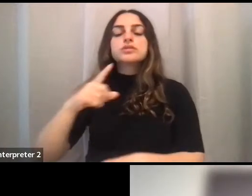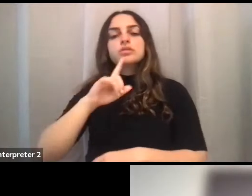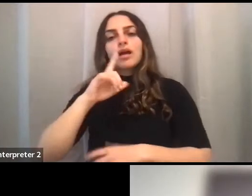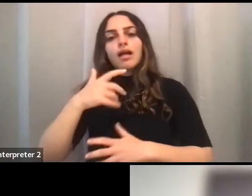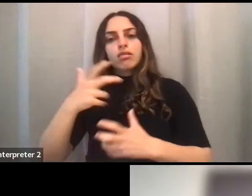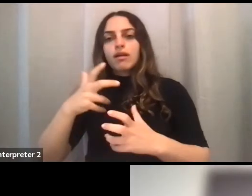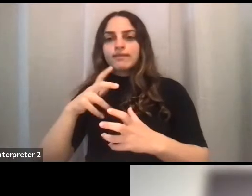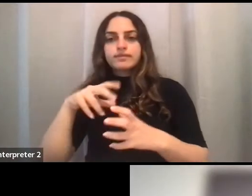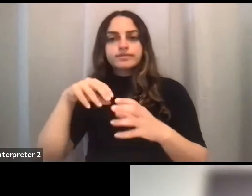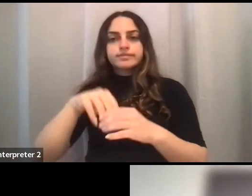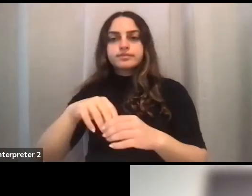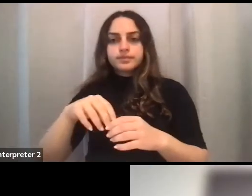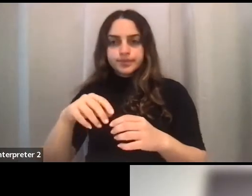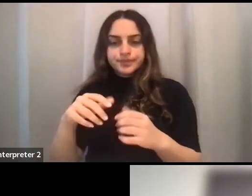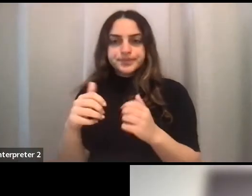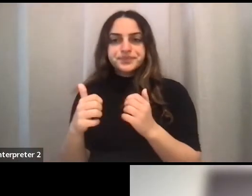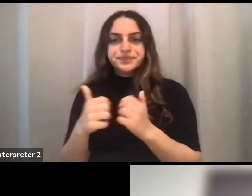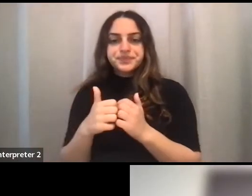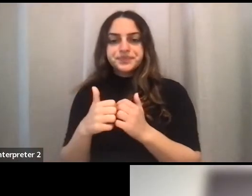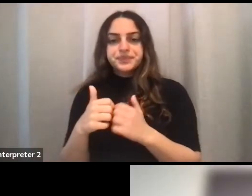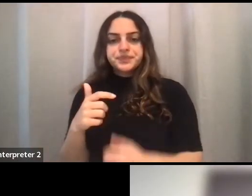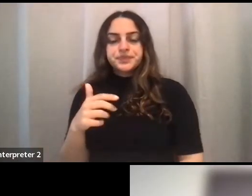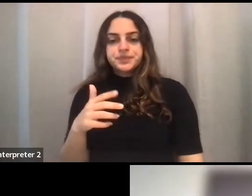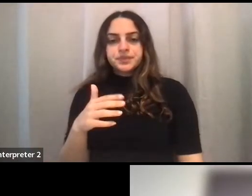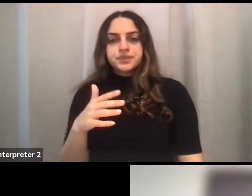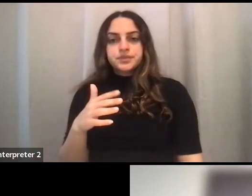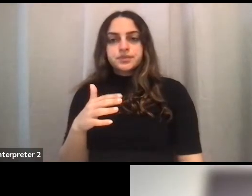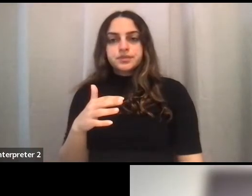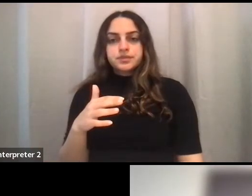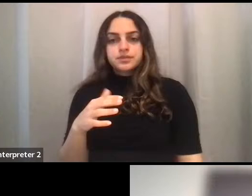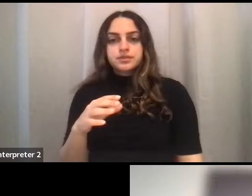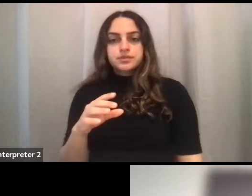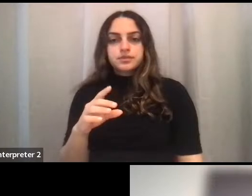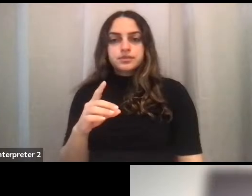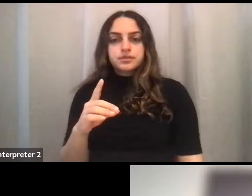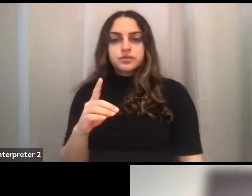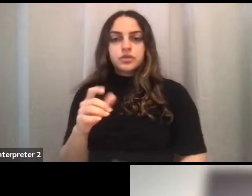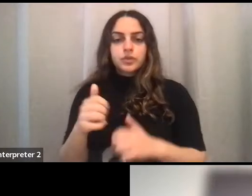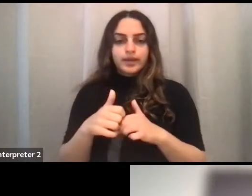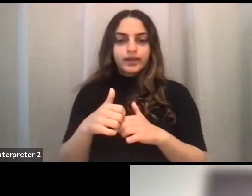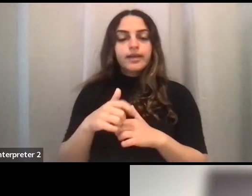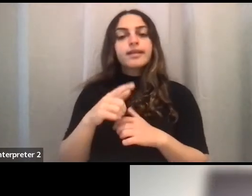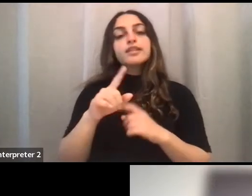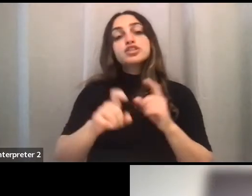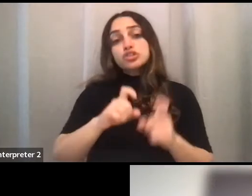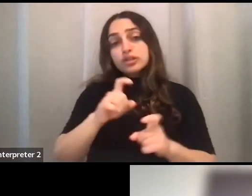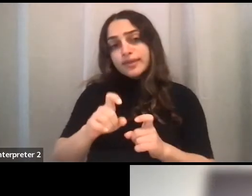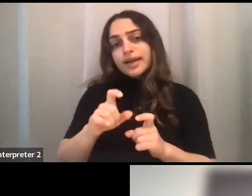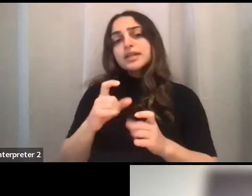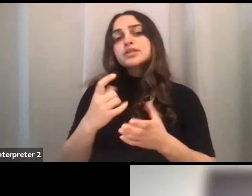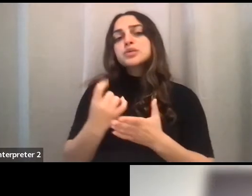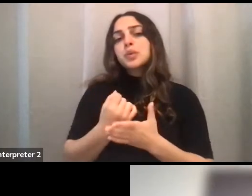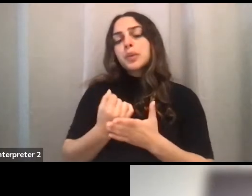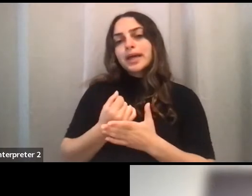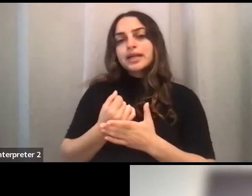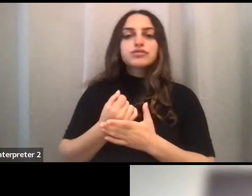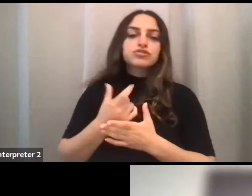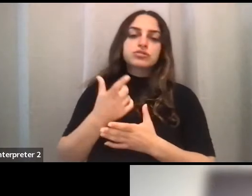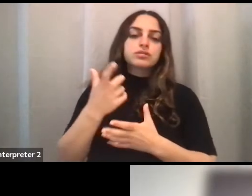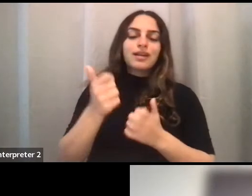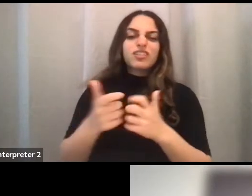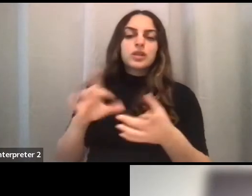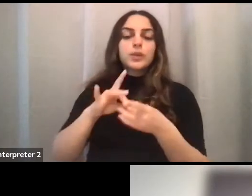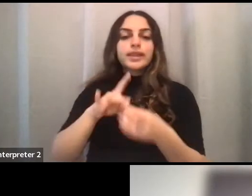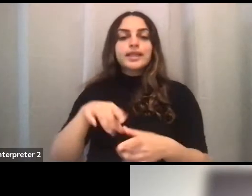engagement when it came to davis bacon surveys wage rates and everything related to the core